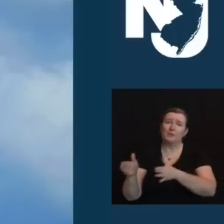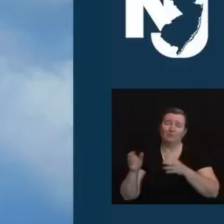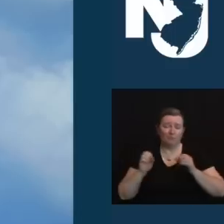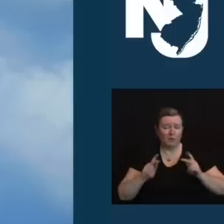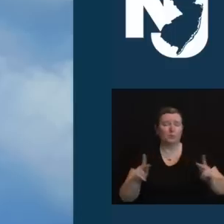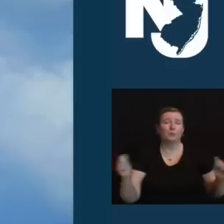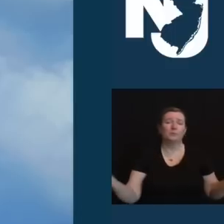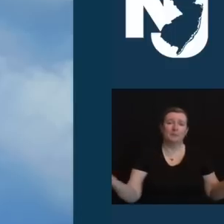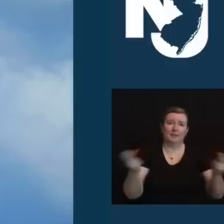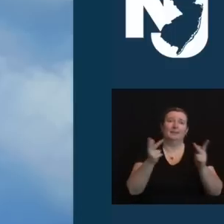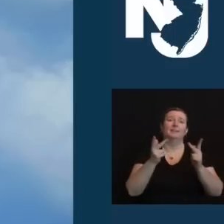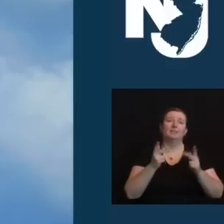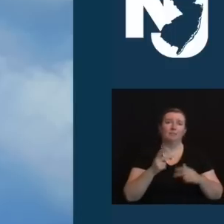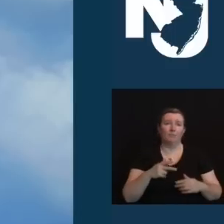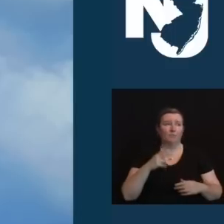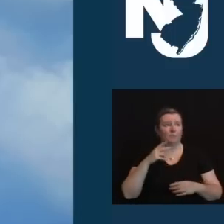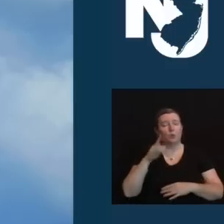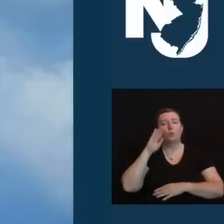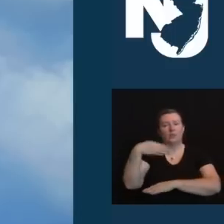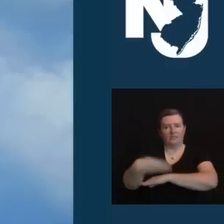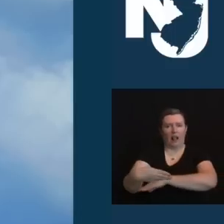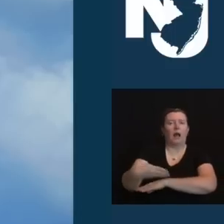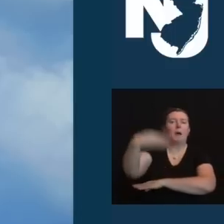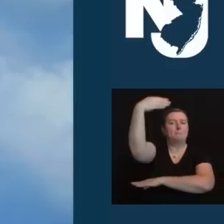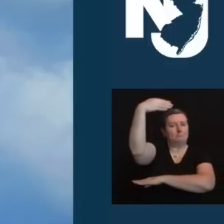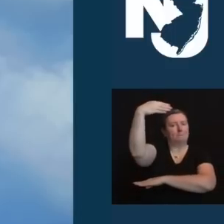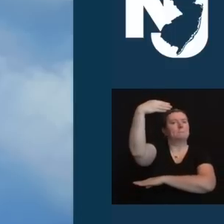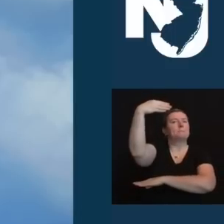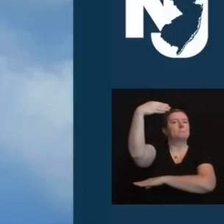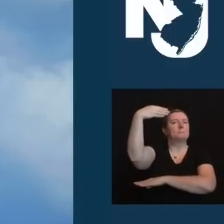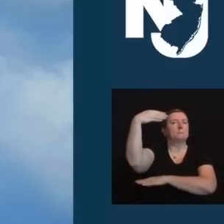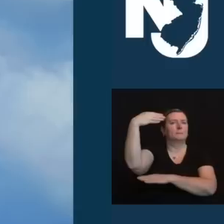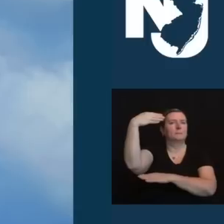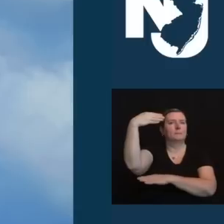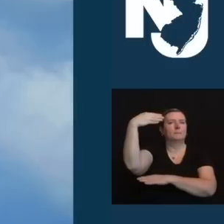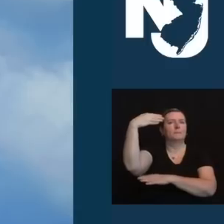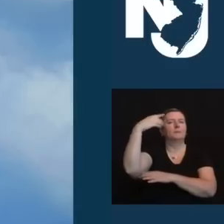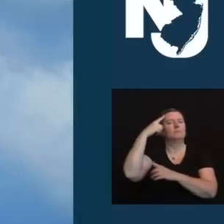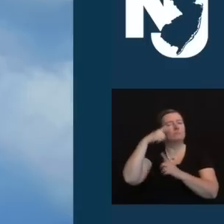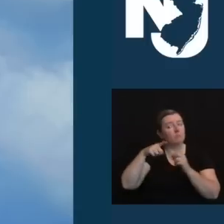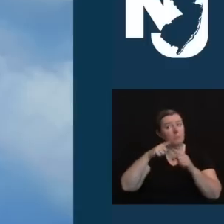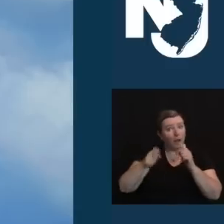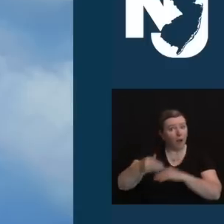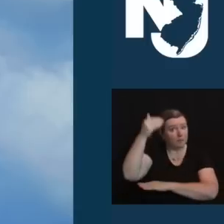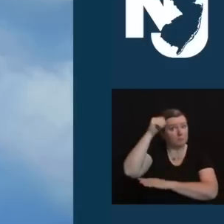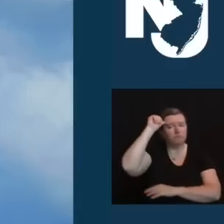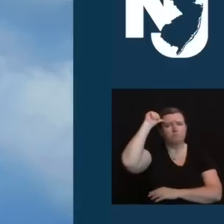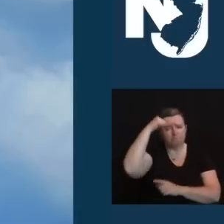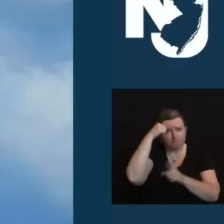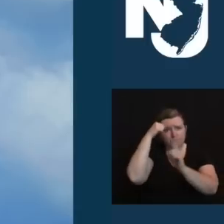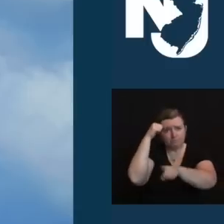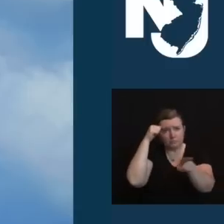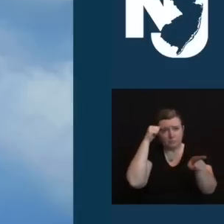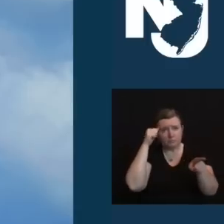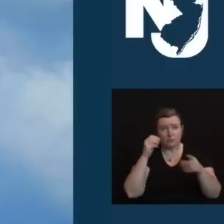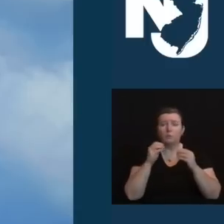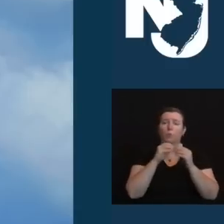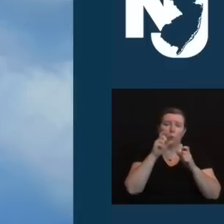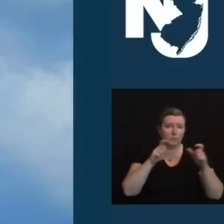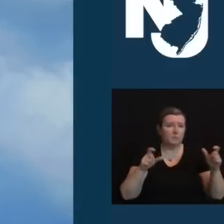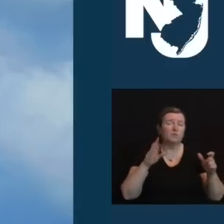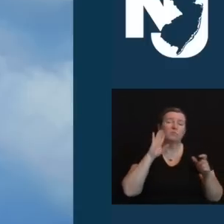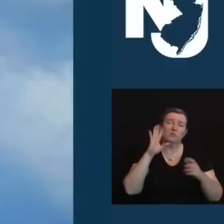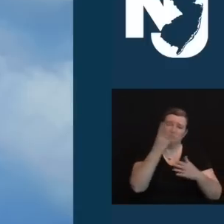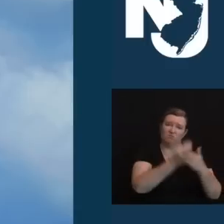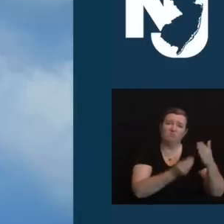will return to full staff. But even as we do this, we must be mindful of the fact that more residents are going to be lost